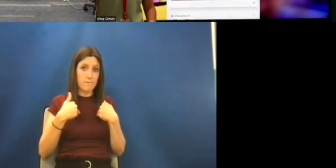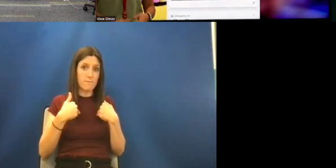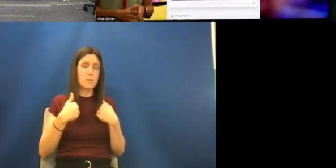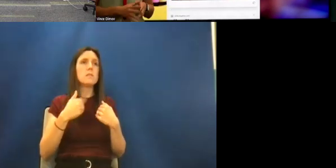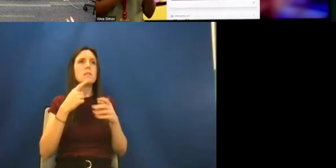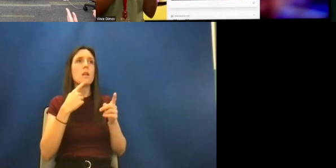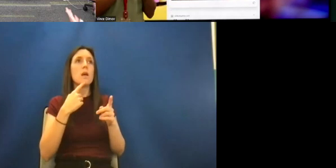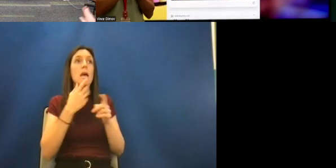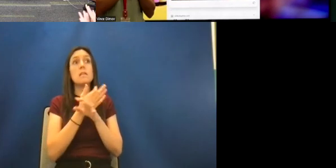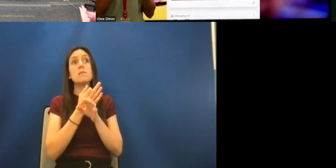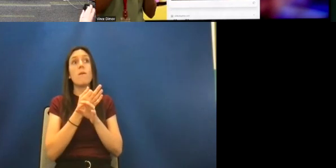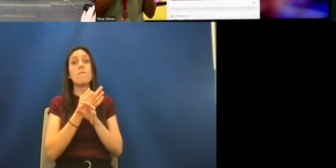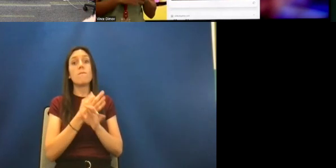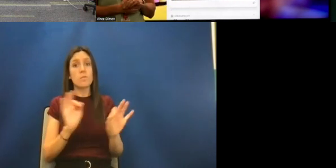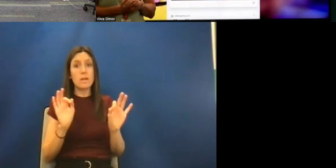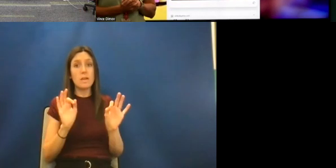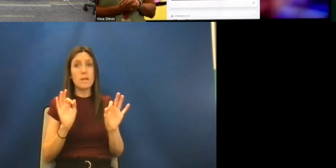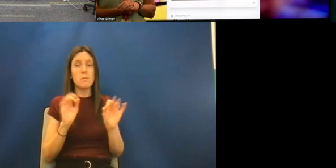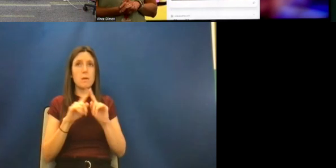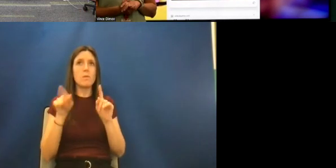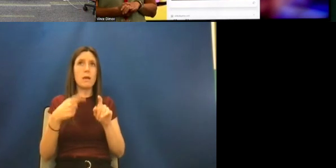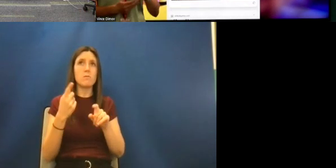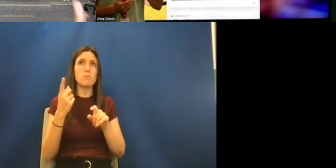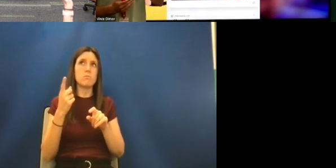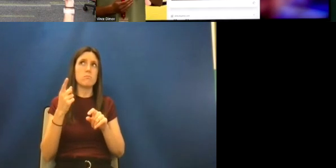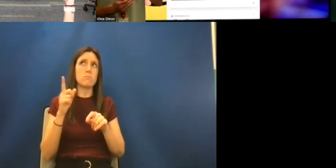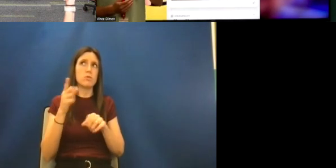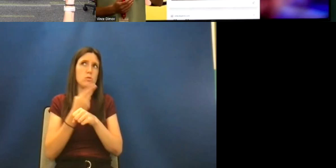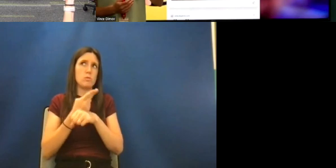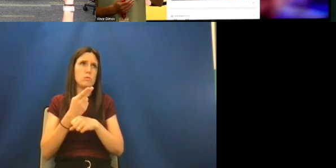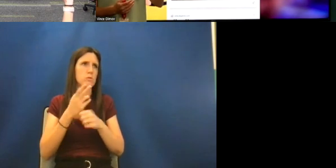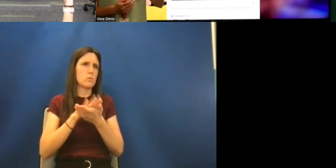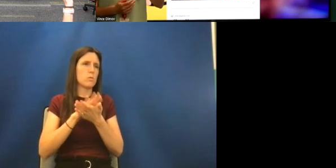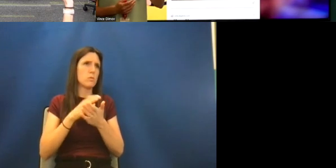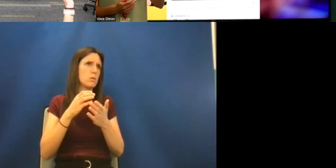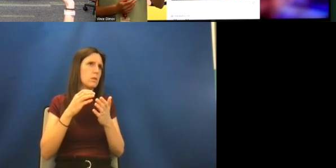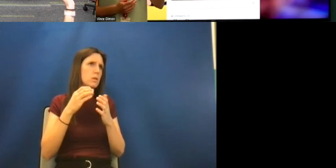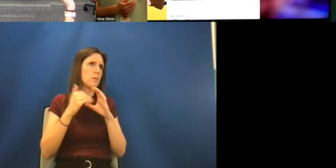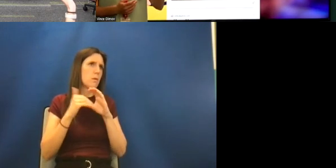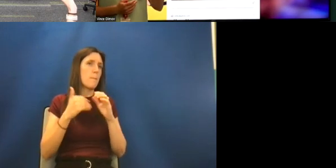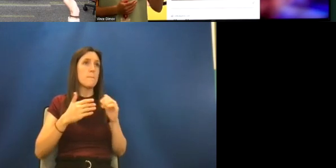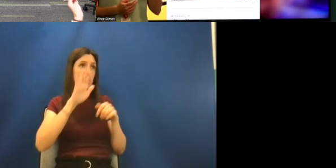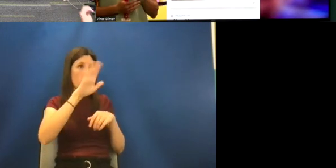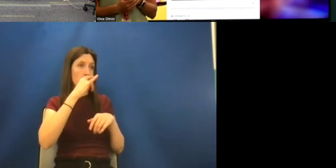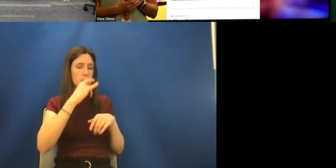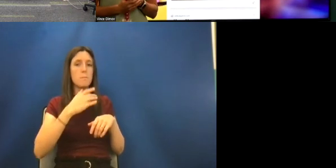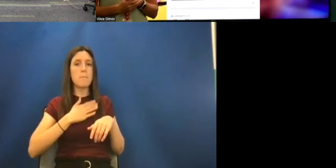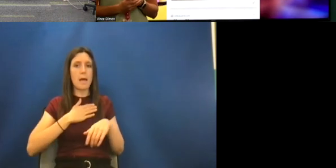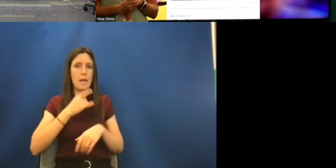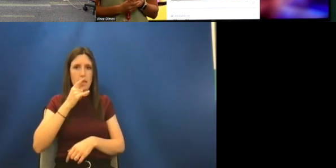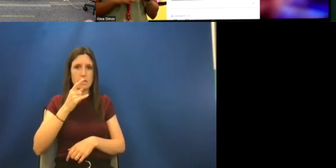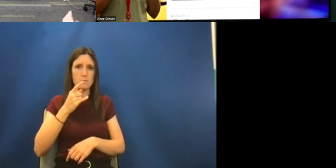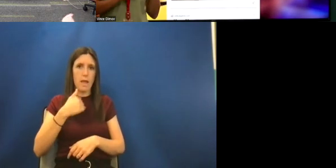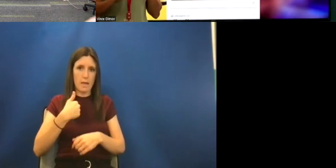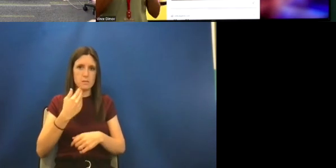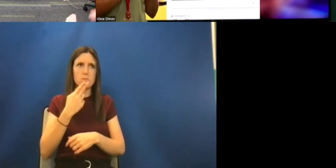totally can, and then So- just use school email to log in. Yeah, So how old are your kids? mine's, the one that has it is 12,